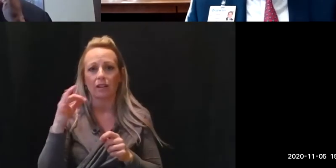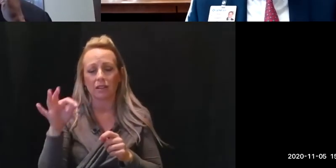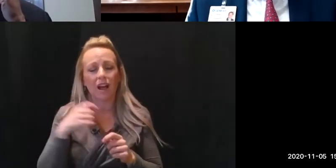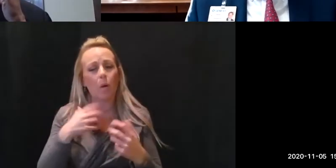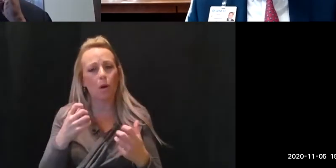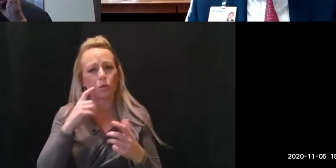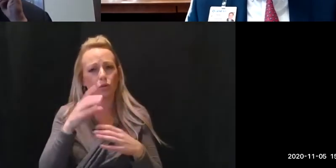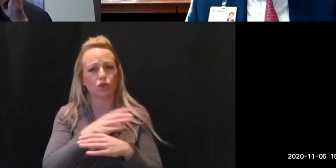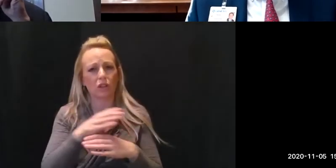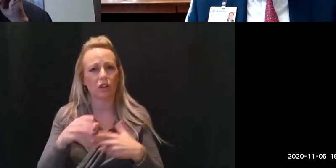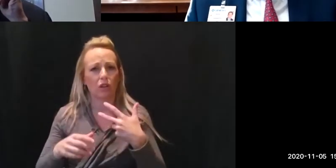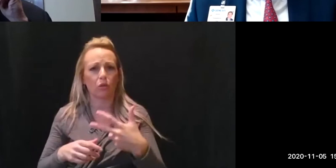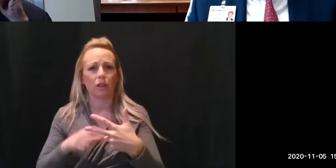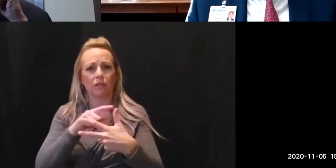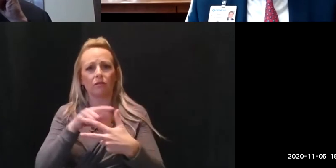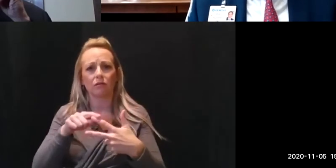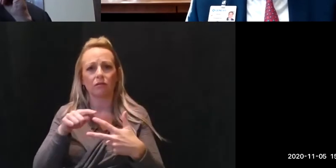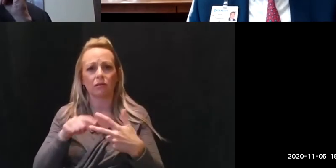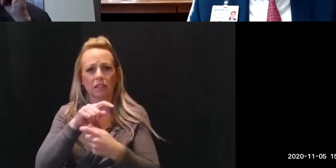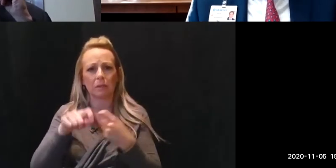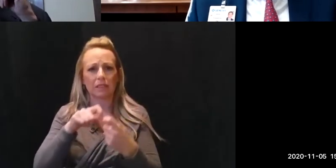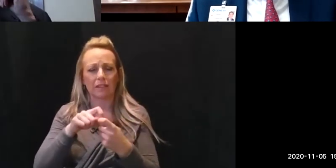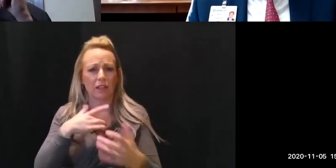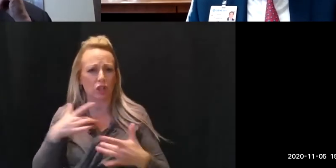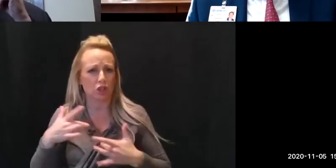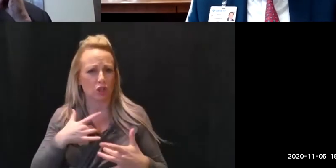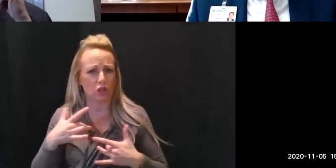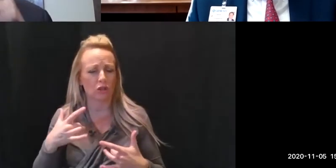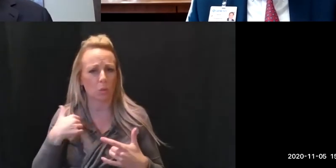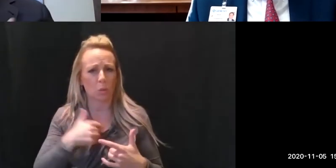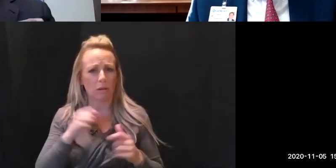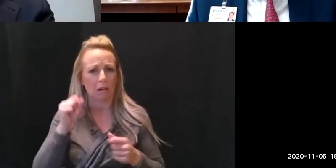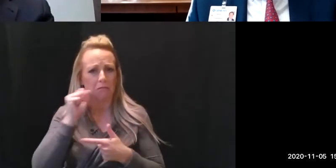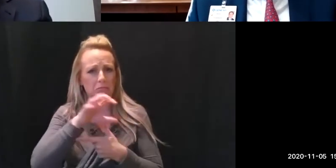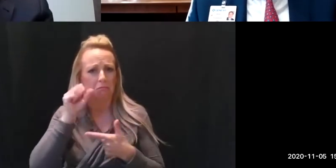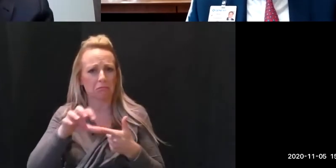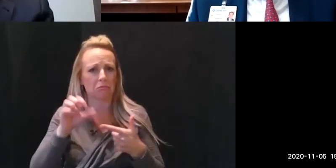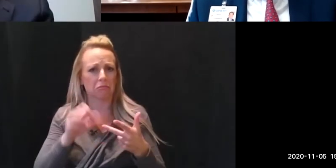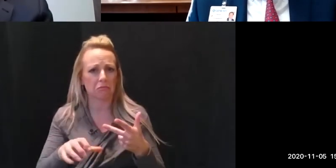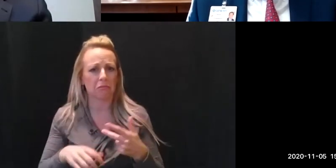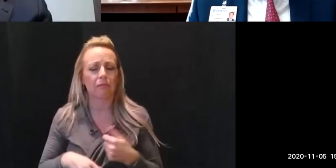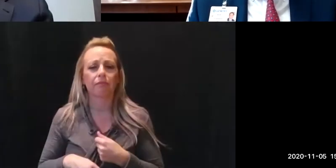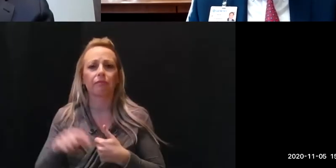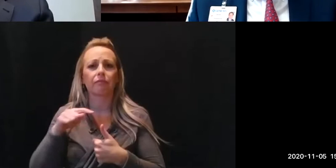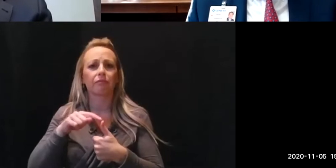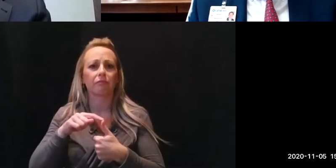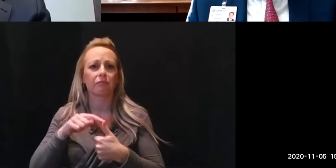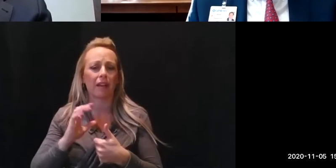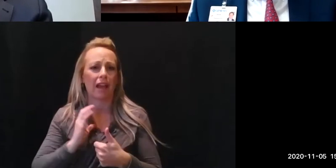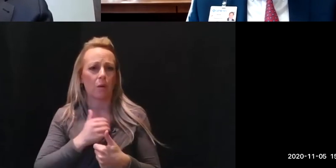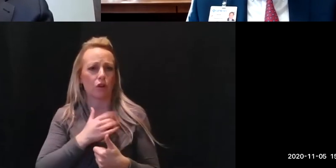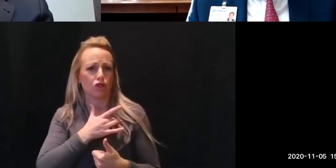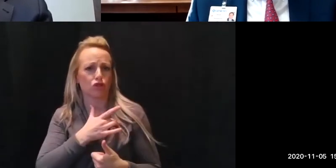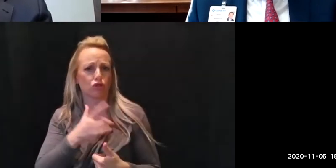we have at Genesis that we'd like to highlight to give a little bit more detail on this. The first is our trend in